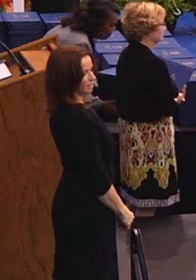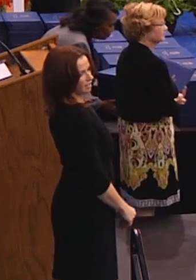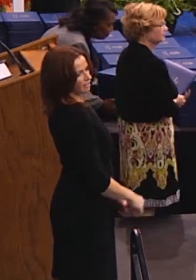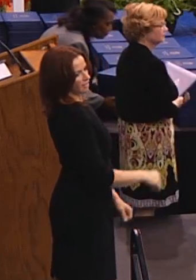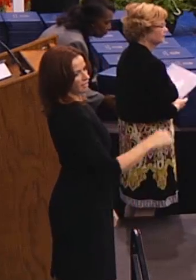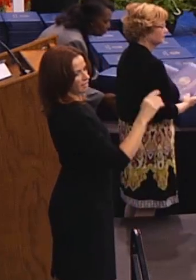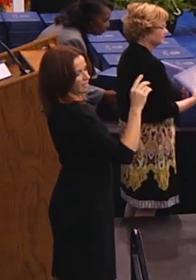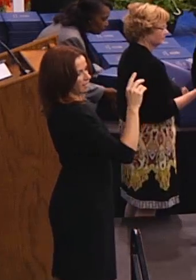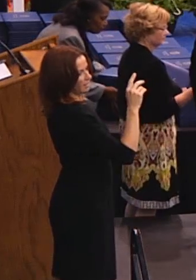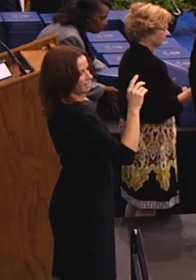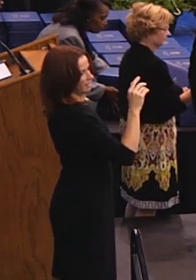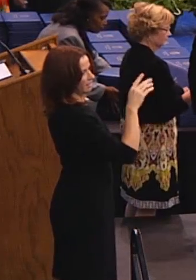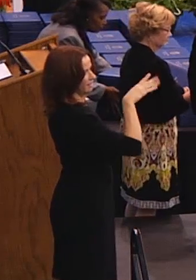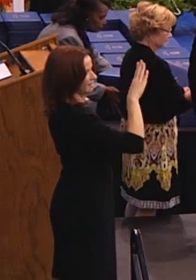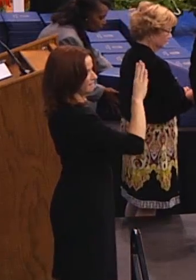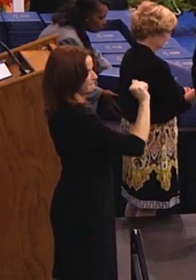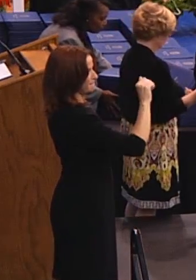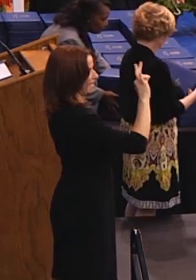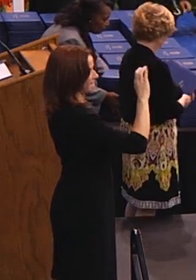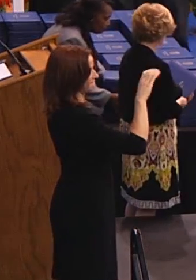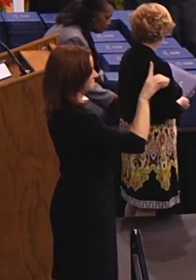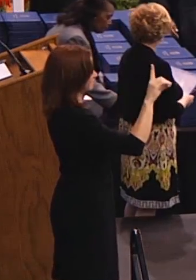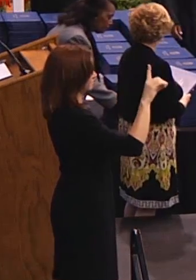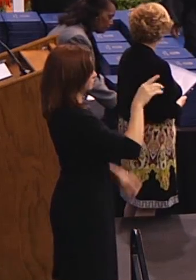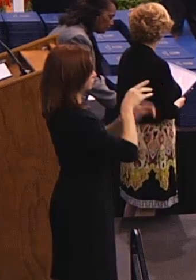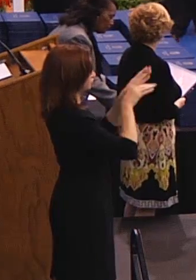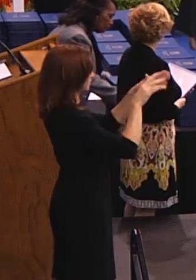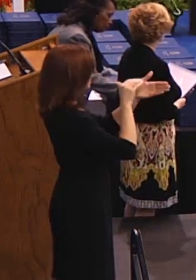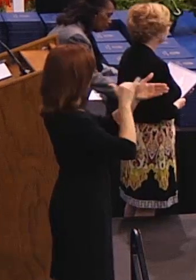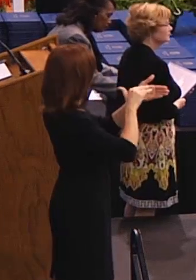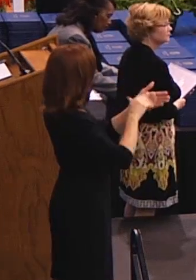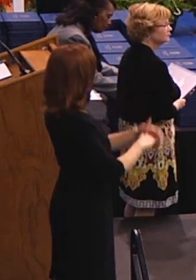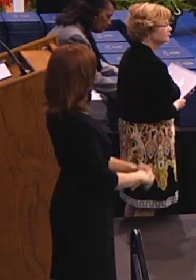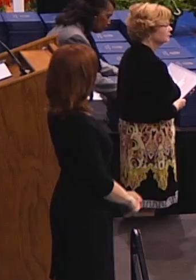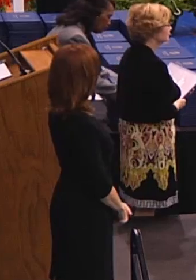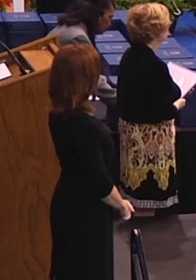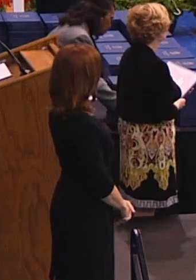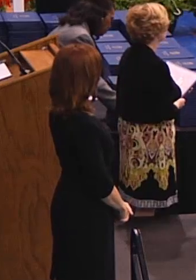Christina Nicole Baffield, General Studies.